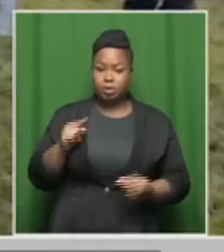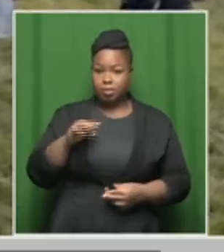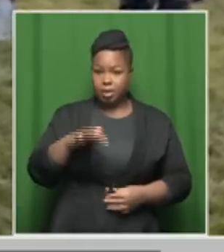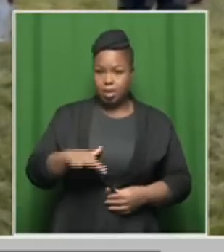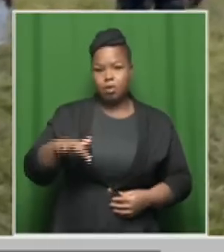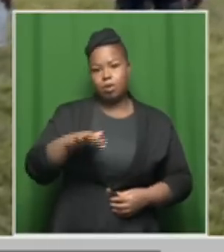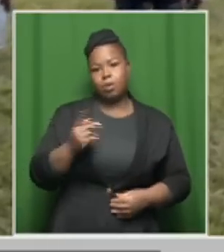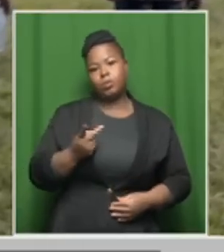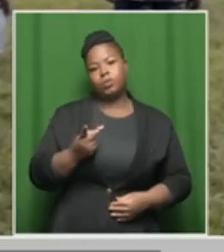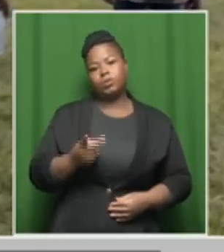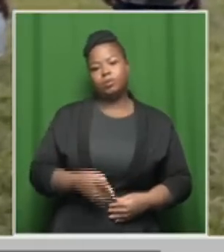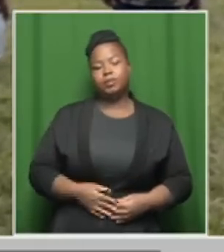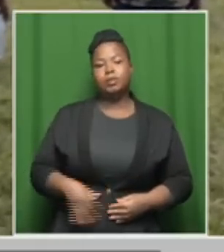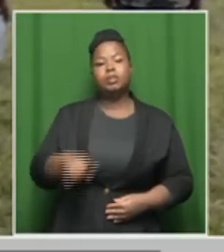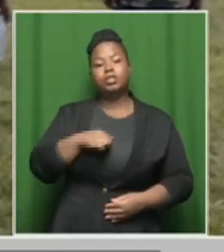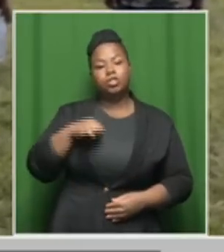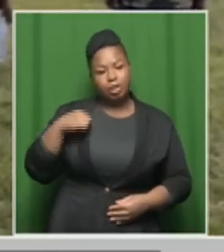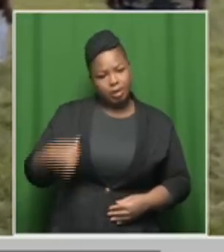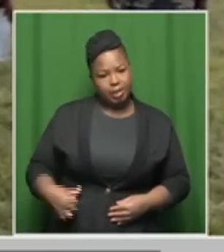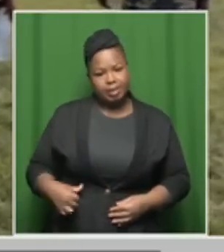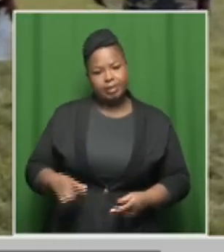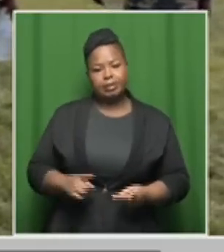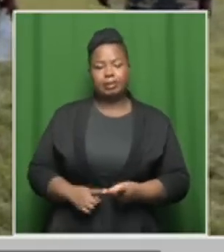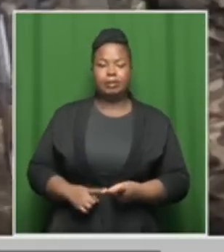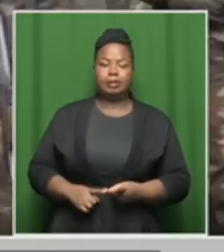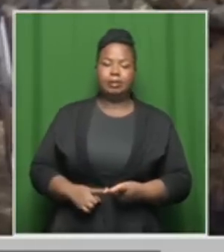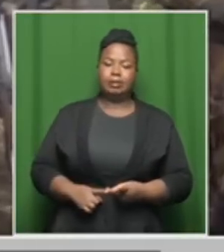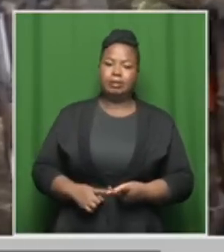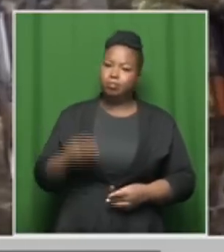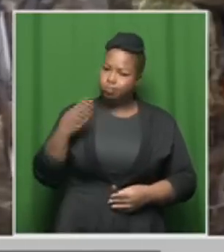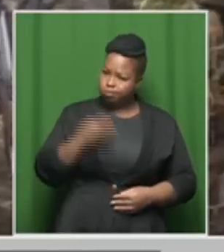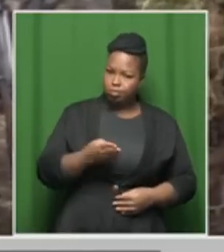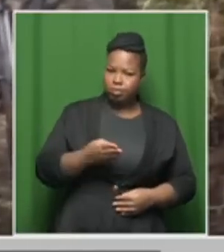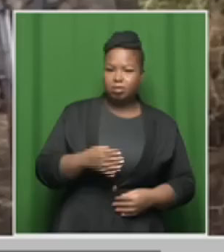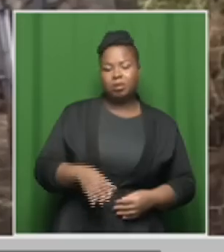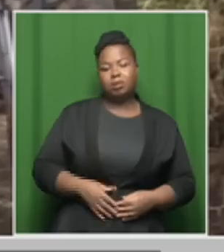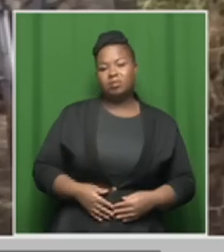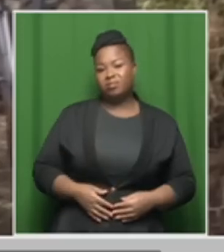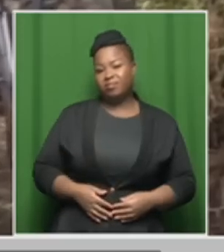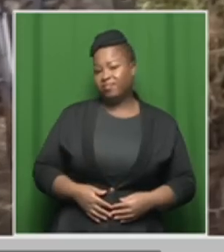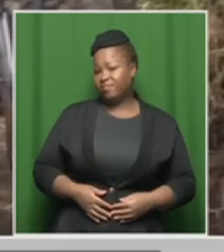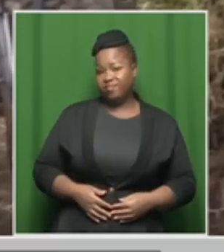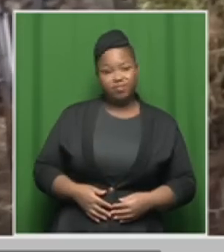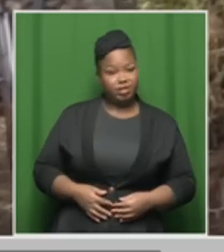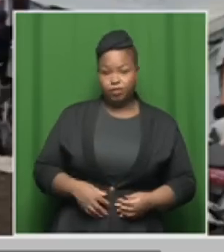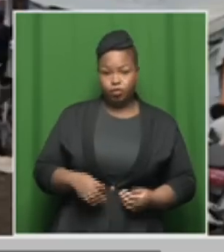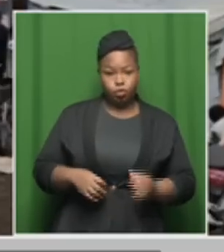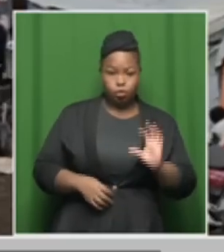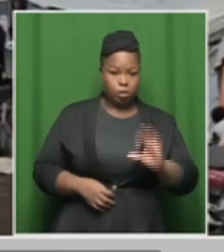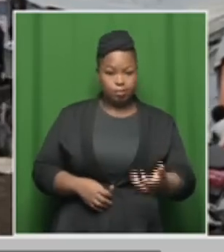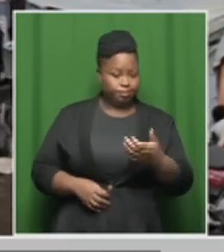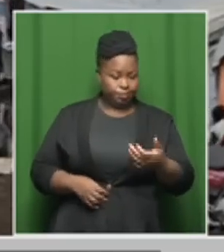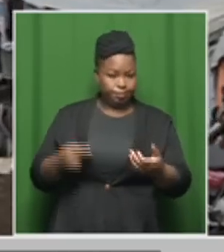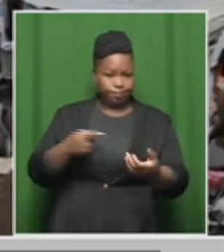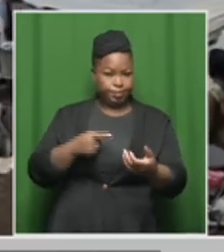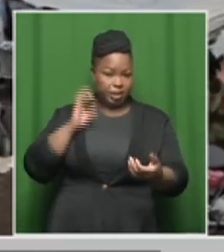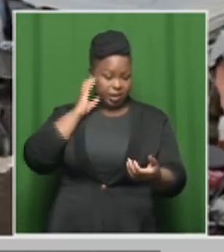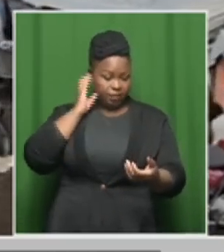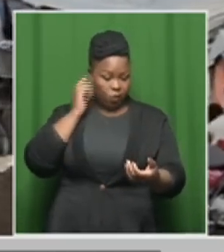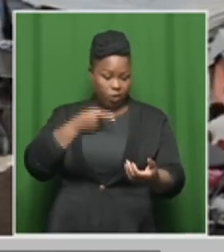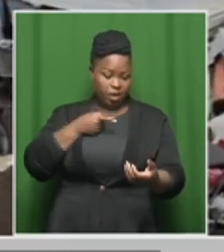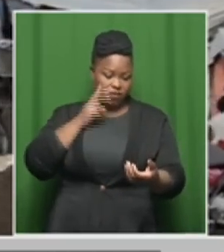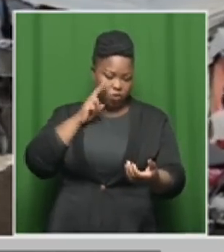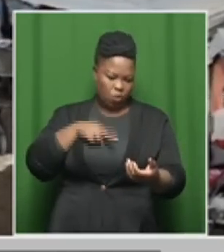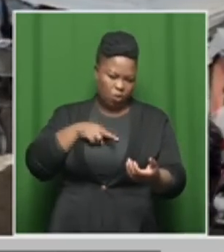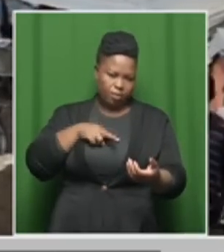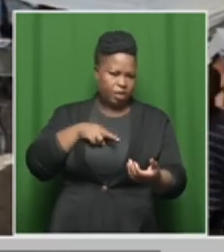well. Then you have the Chinese and others into the mix. So when you look at your cell phone, like mine here,